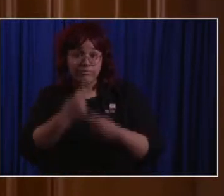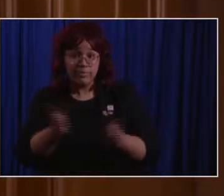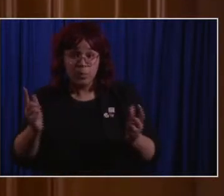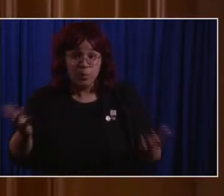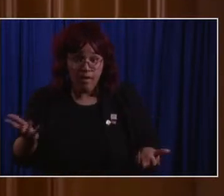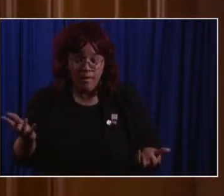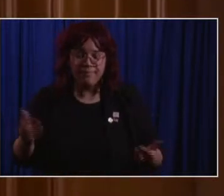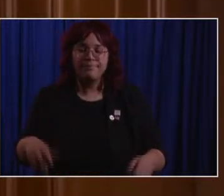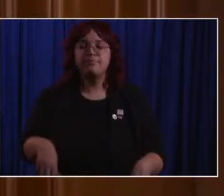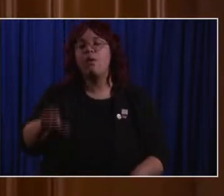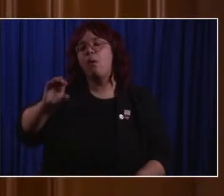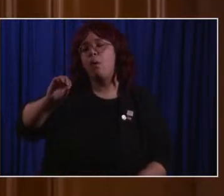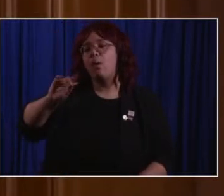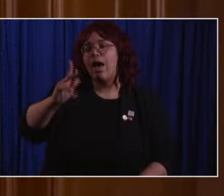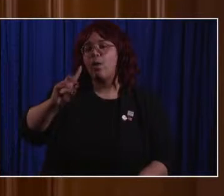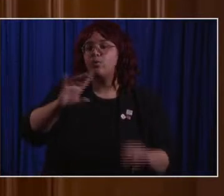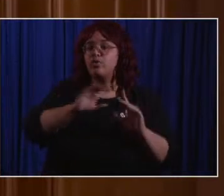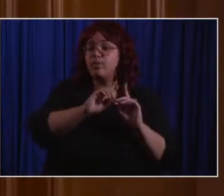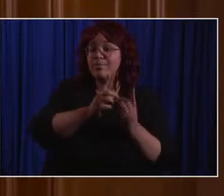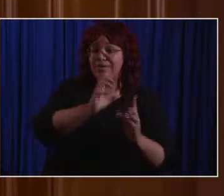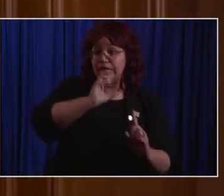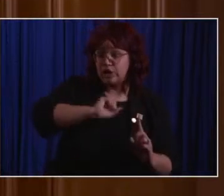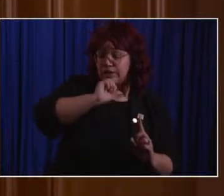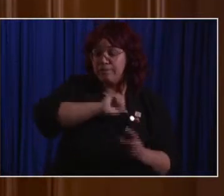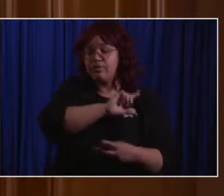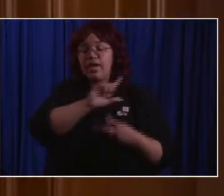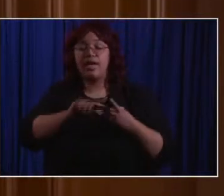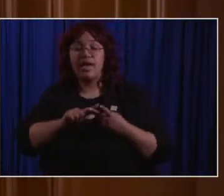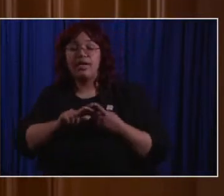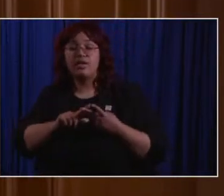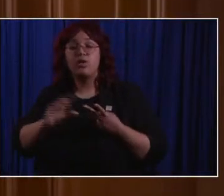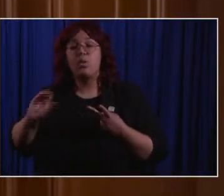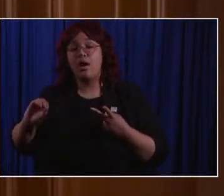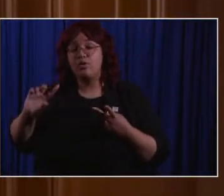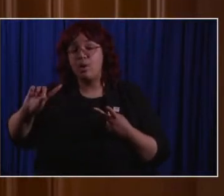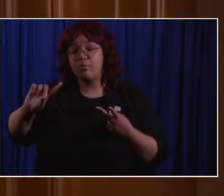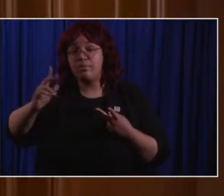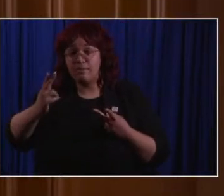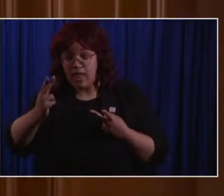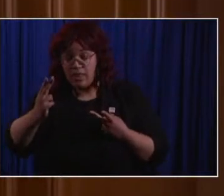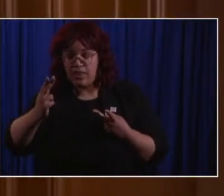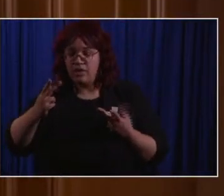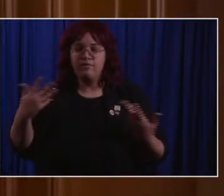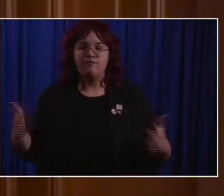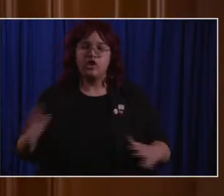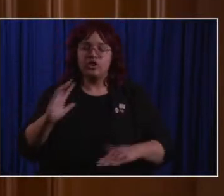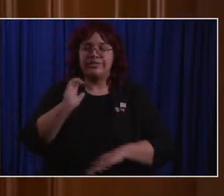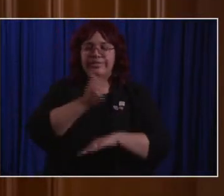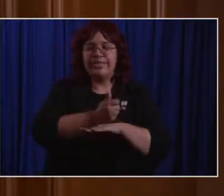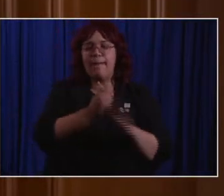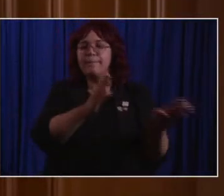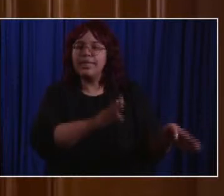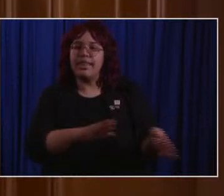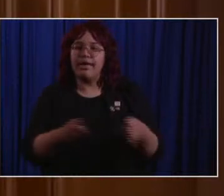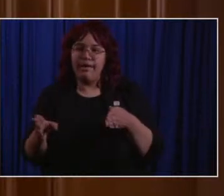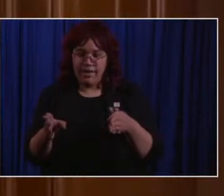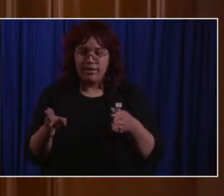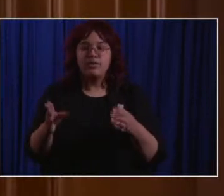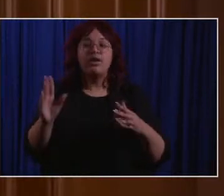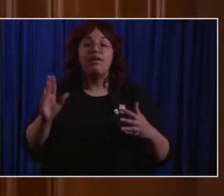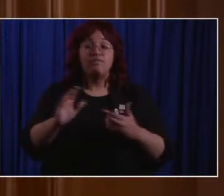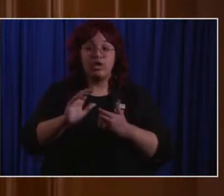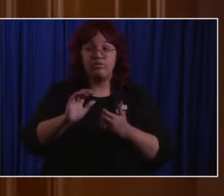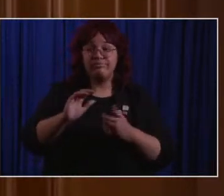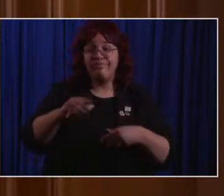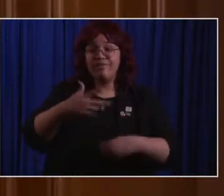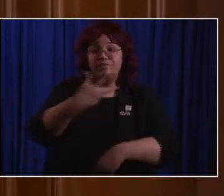and the Ohio Department of Health have put together a homebound vaccination playbook for organizations